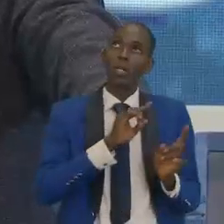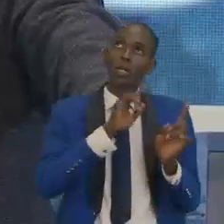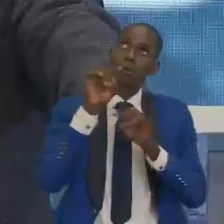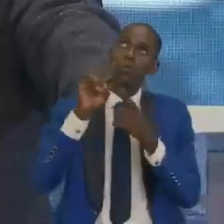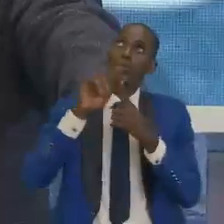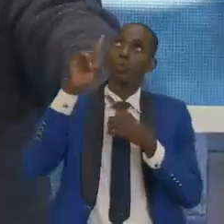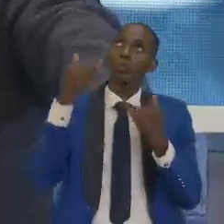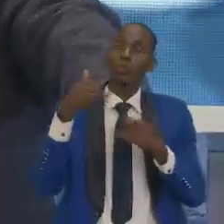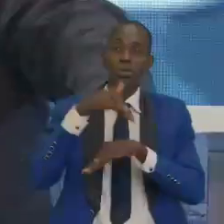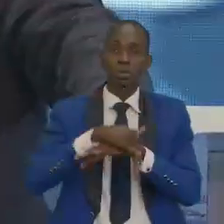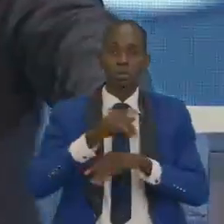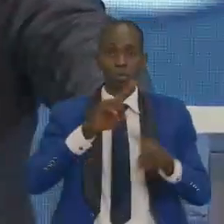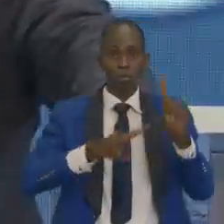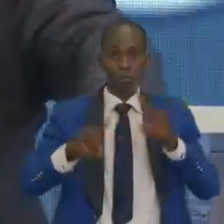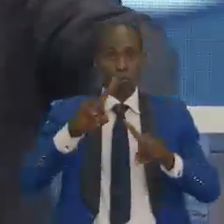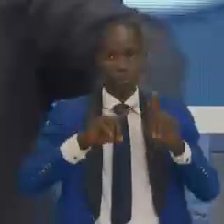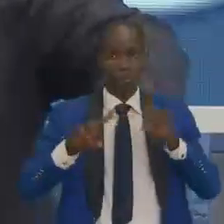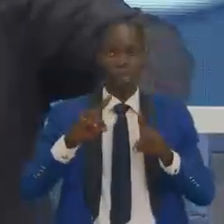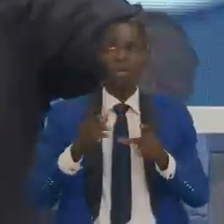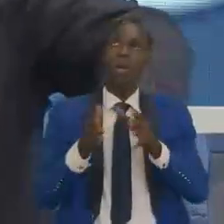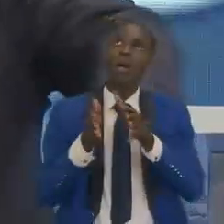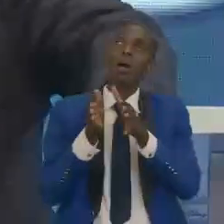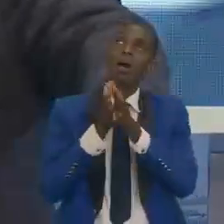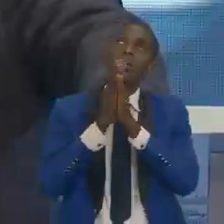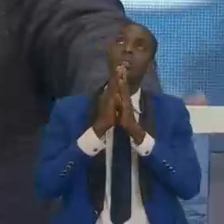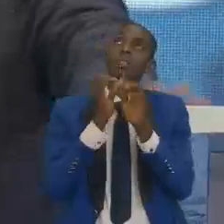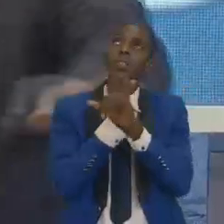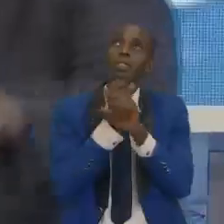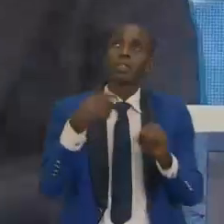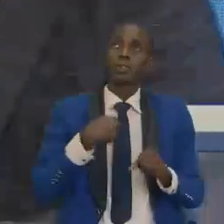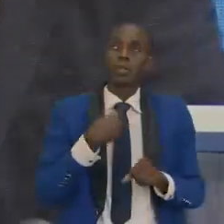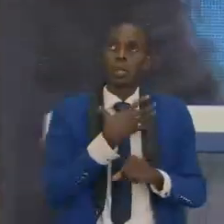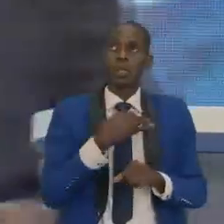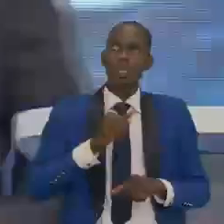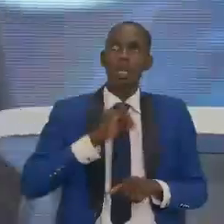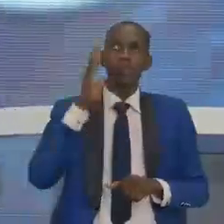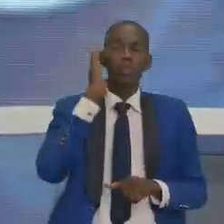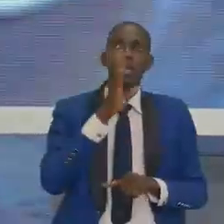I'm asking, save me, and I shall be saved.